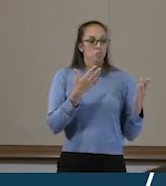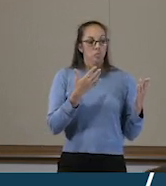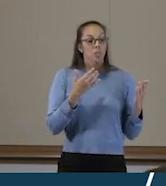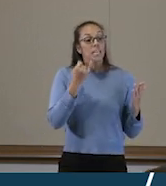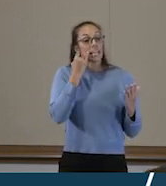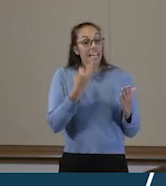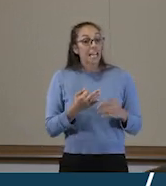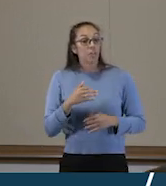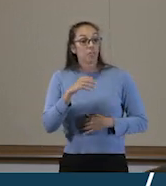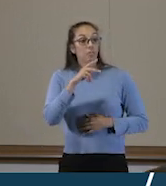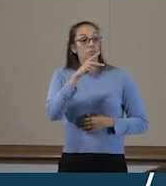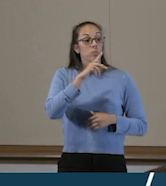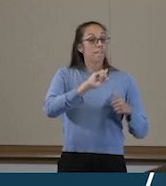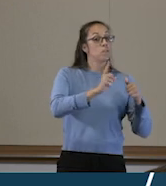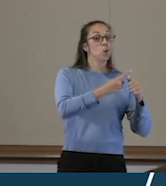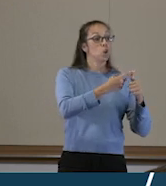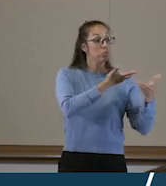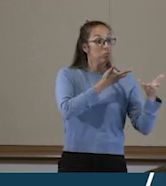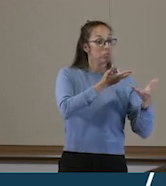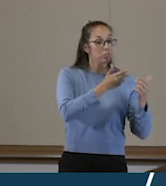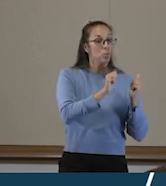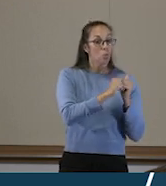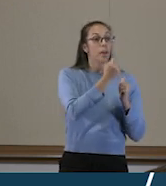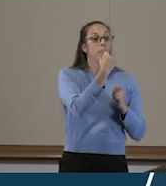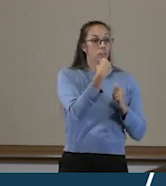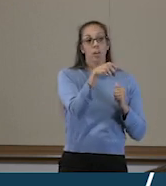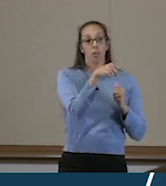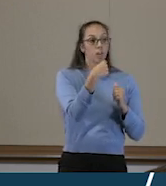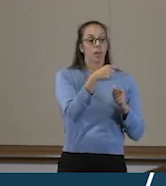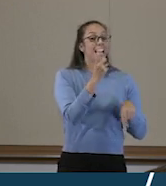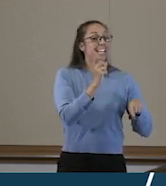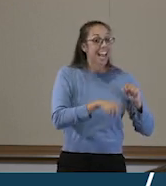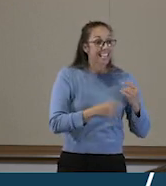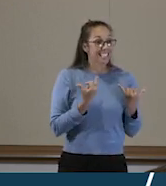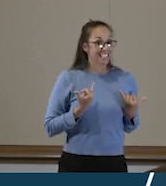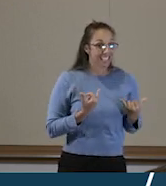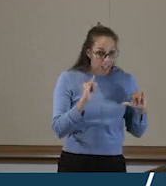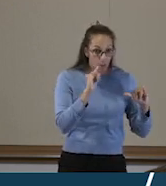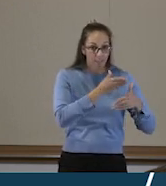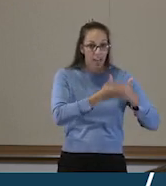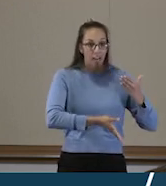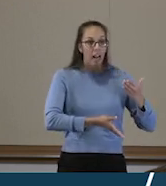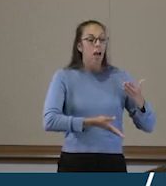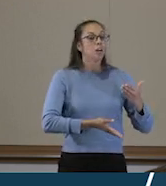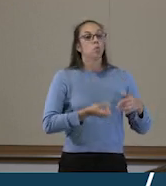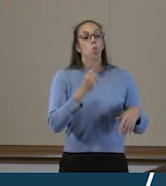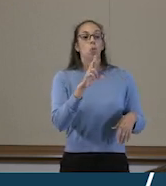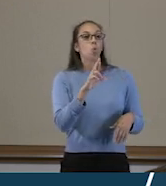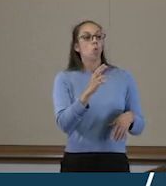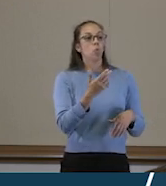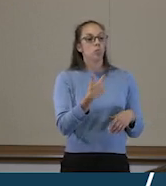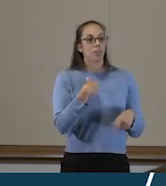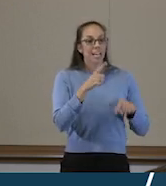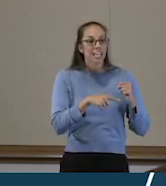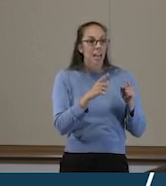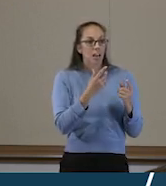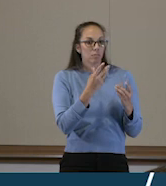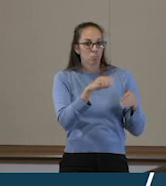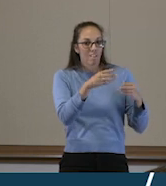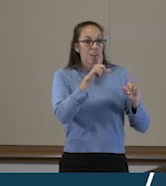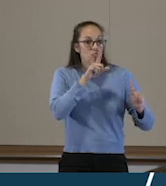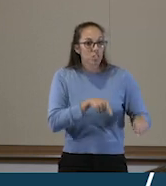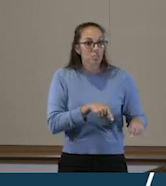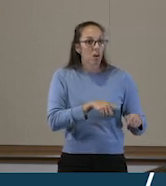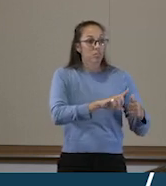unable to complete that questionnaire, even with a nod, yes or no, or they're unable to elicit a response in some way, then